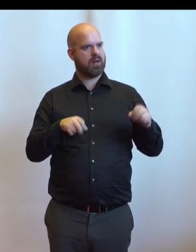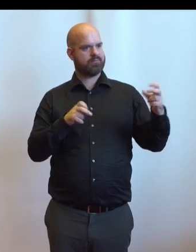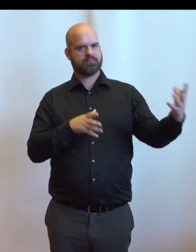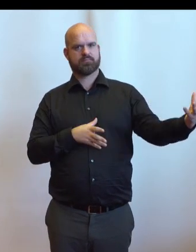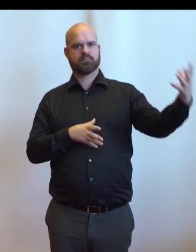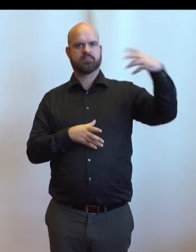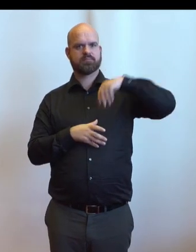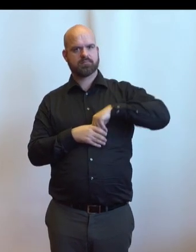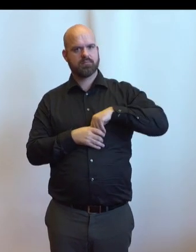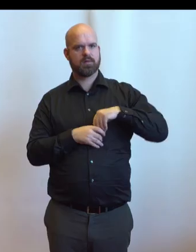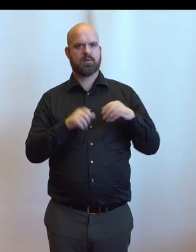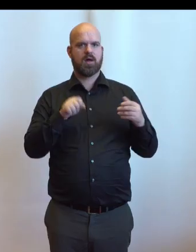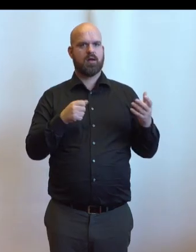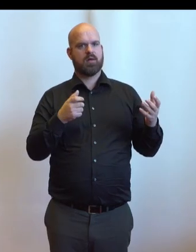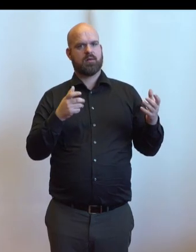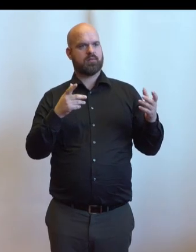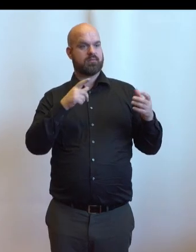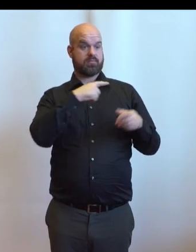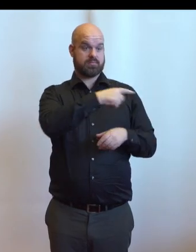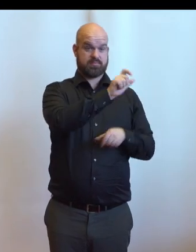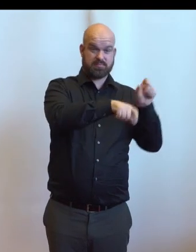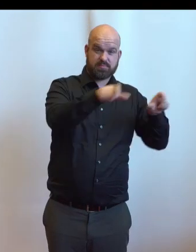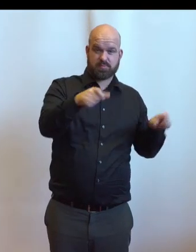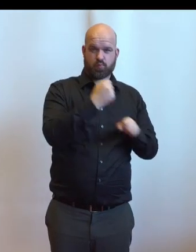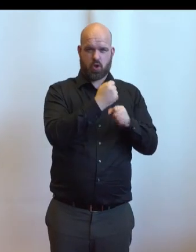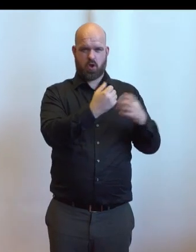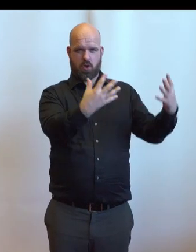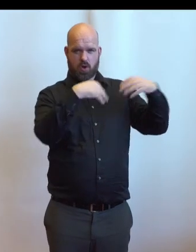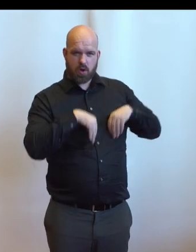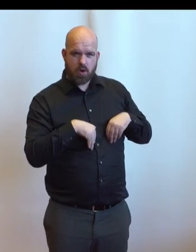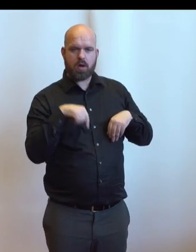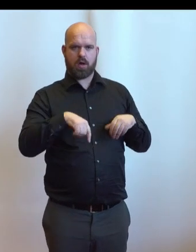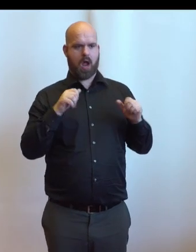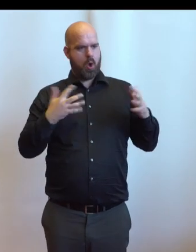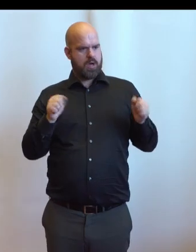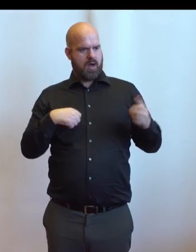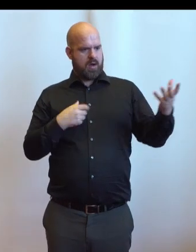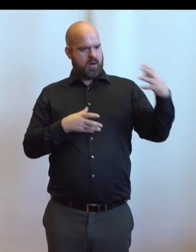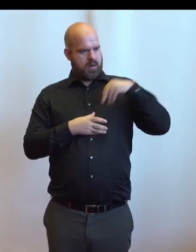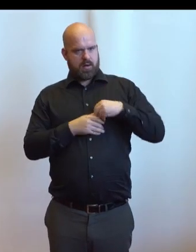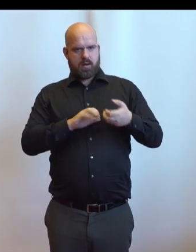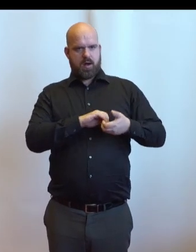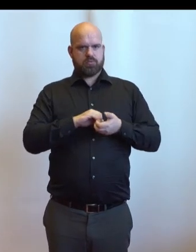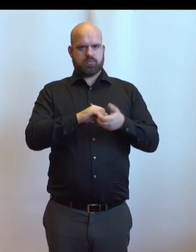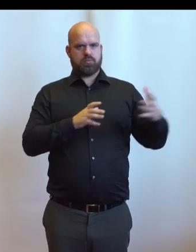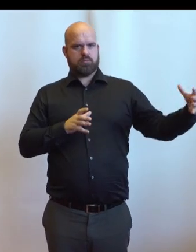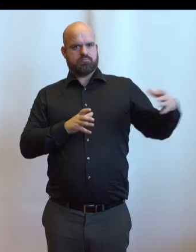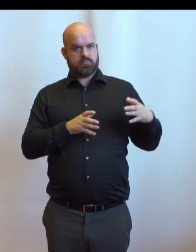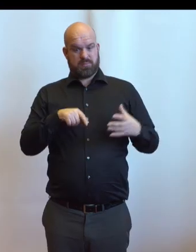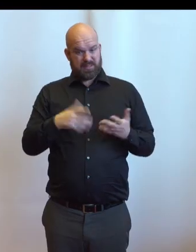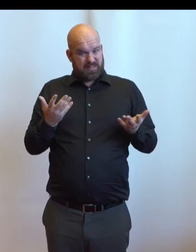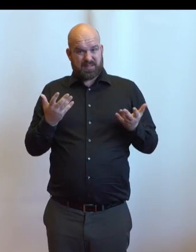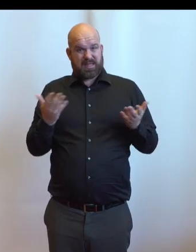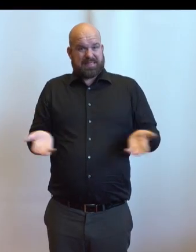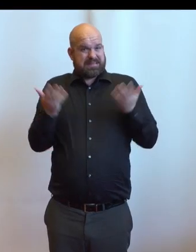your organizations around digital accessibility by showing that it is simple, it's efficient,